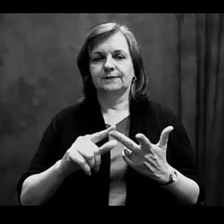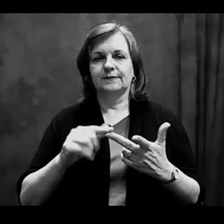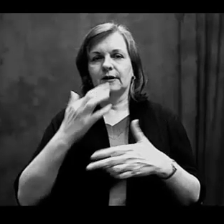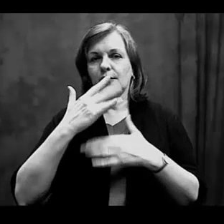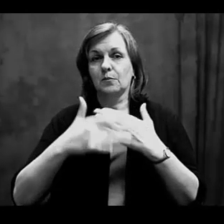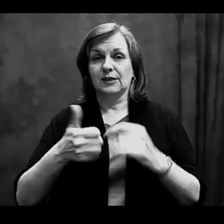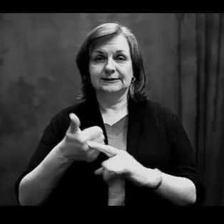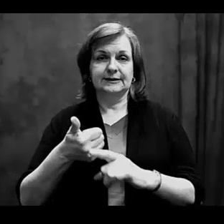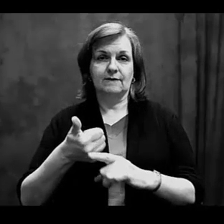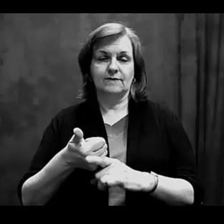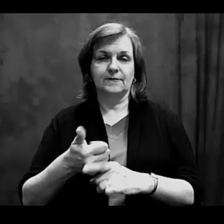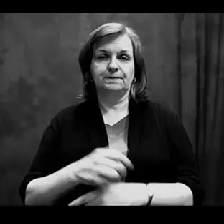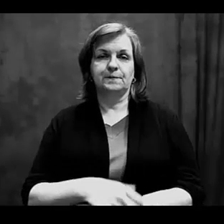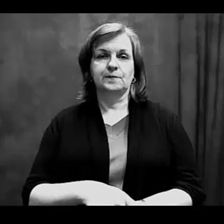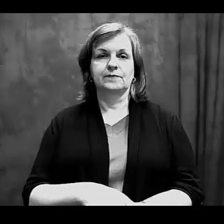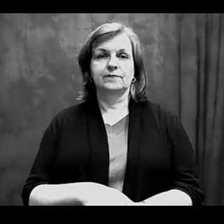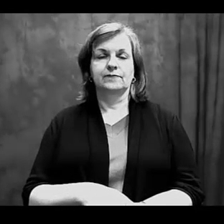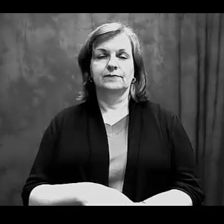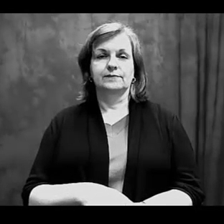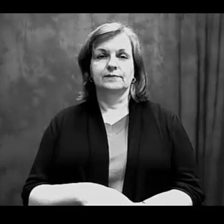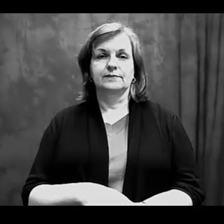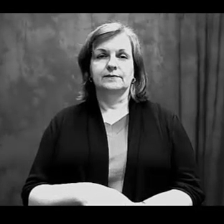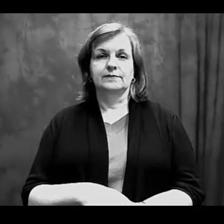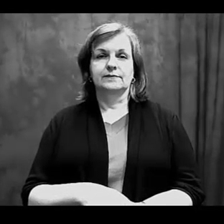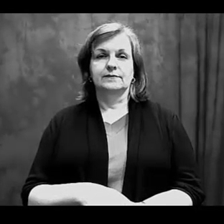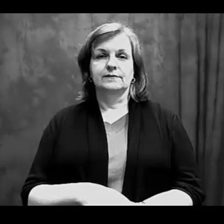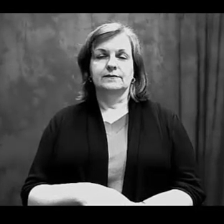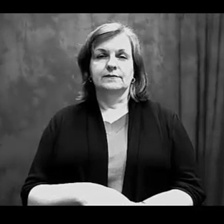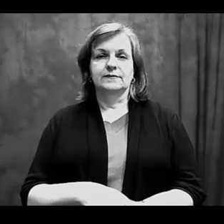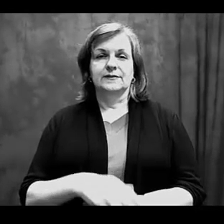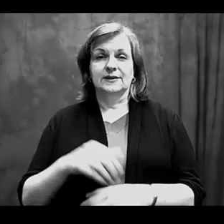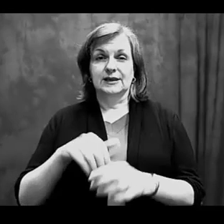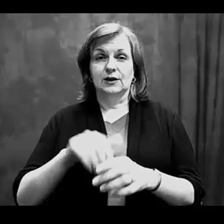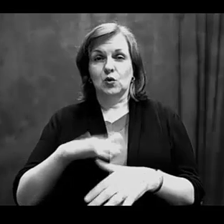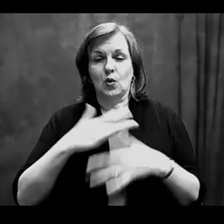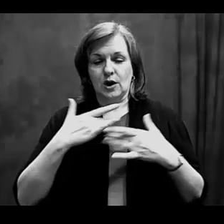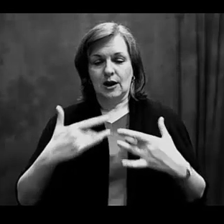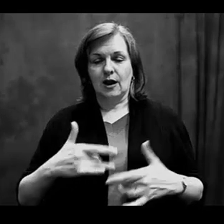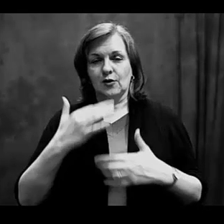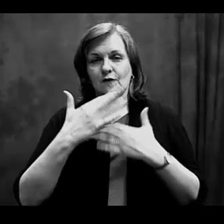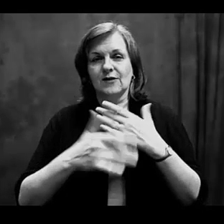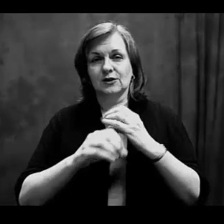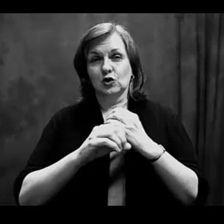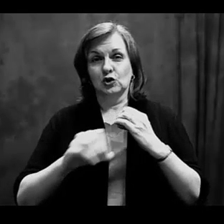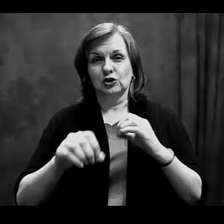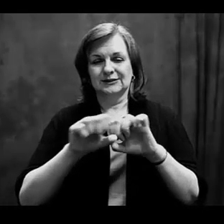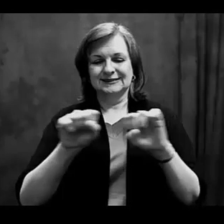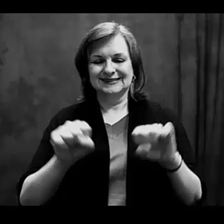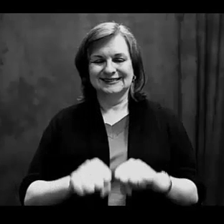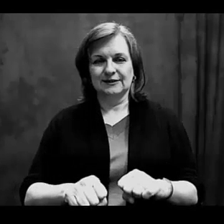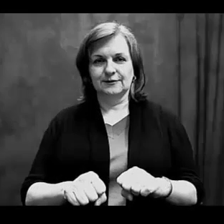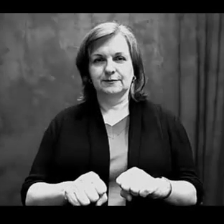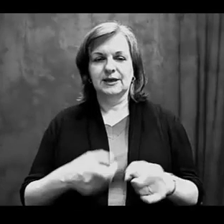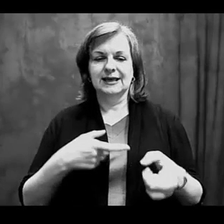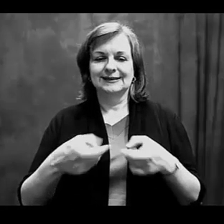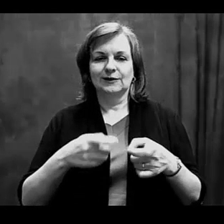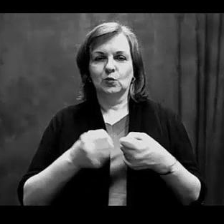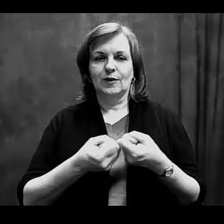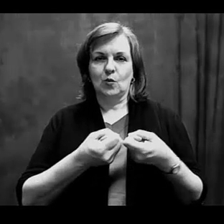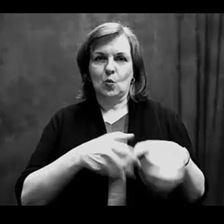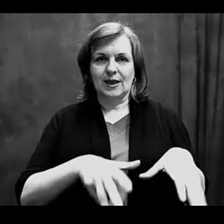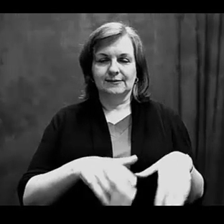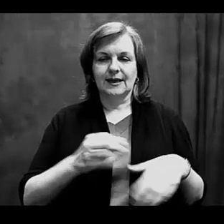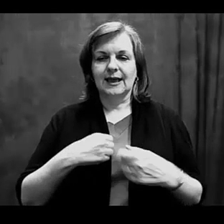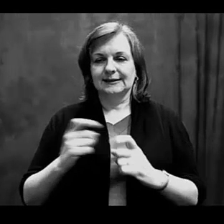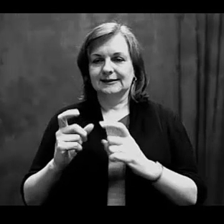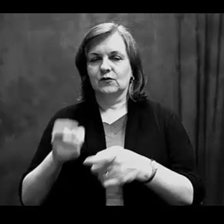heart, your blood vessels, and your blood itself. On average, we look at your